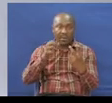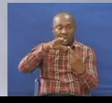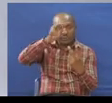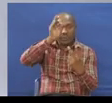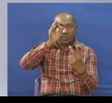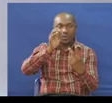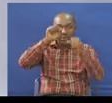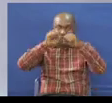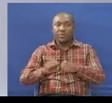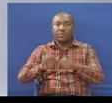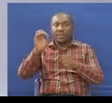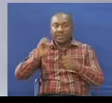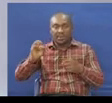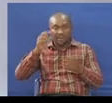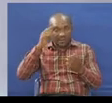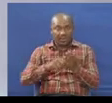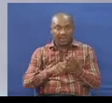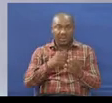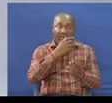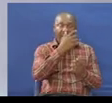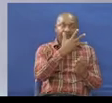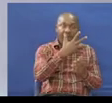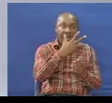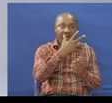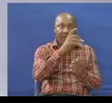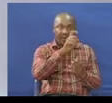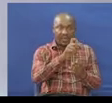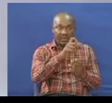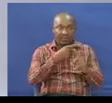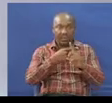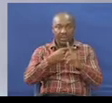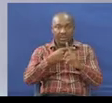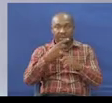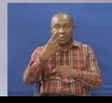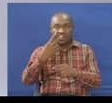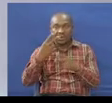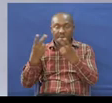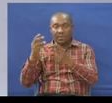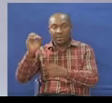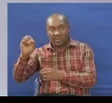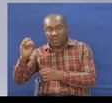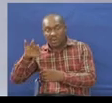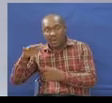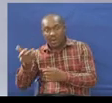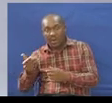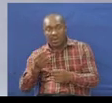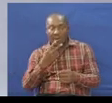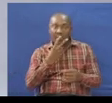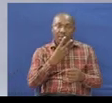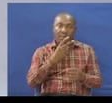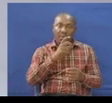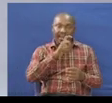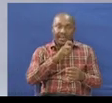0, one of them should be 0. Here, I have 5x plus 2 is equal to 0, or